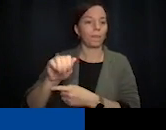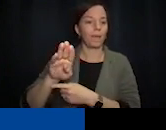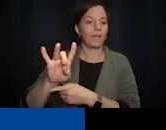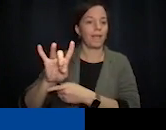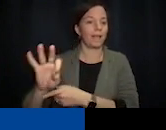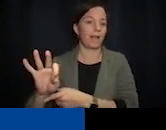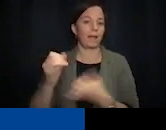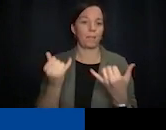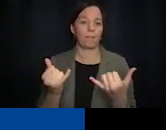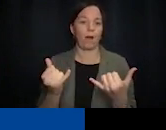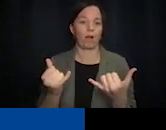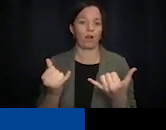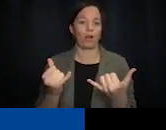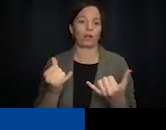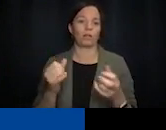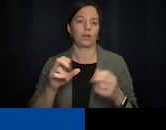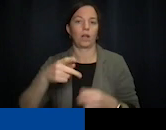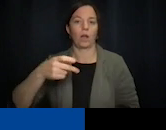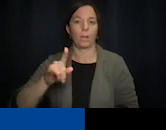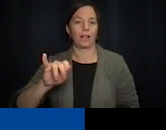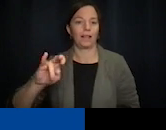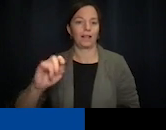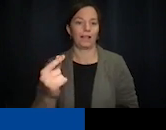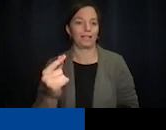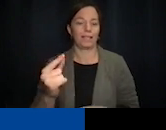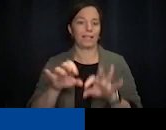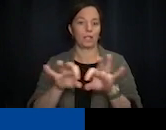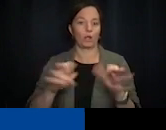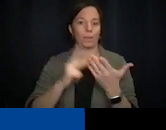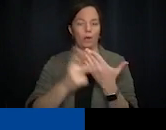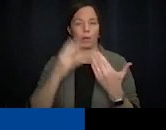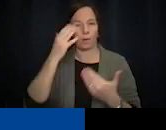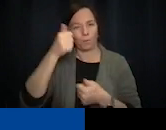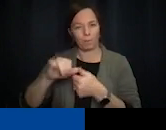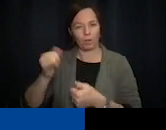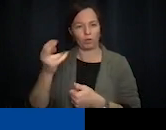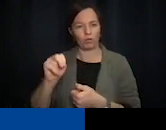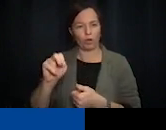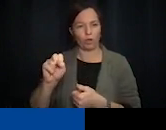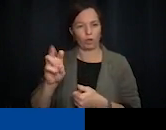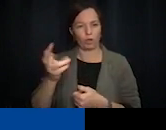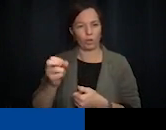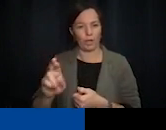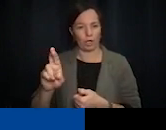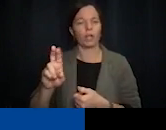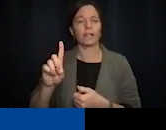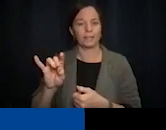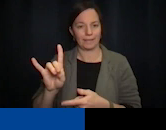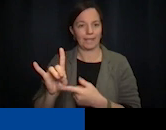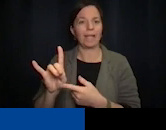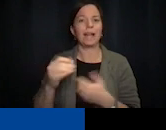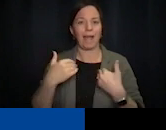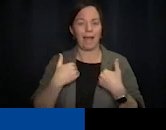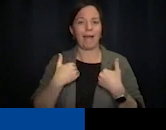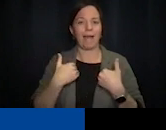Program. Assemblymember Joan Sawyer brought that out 2021. The Chancellor's Office has pulled together a task force